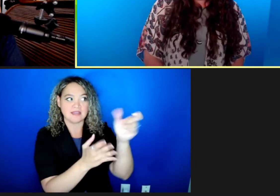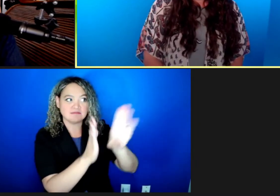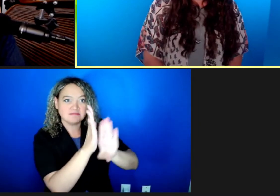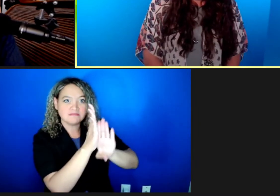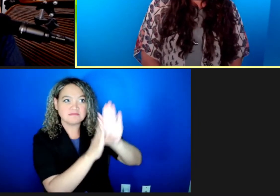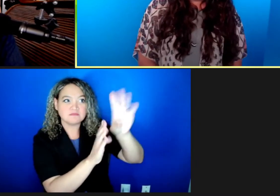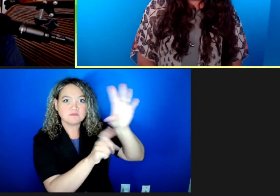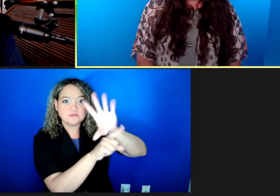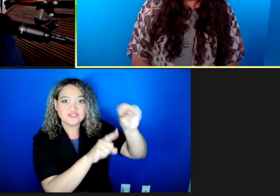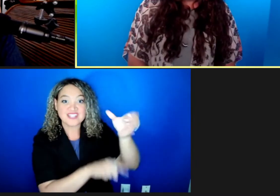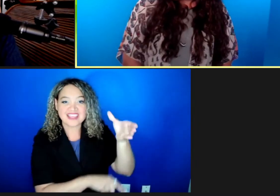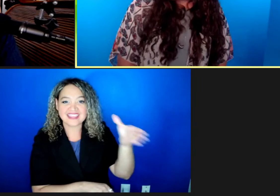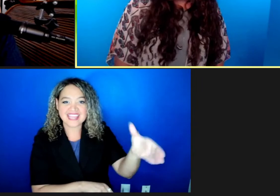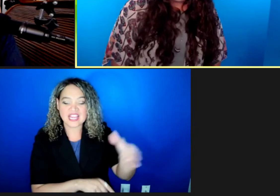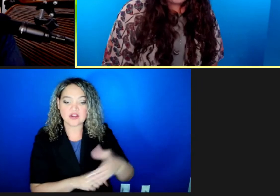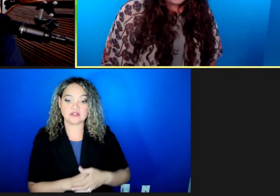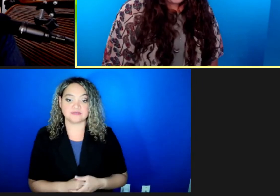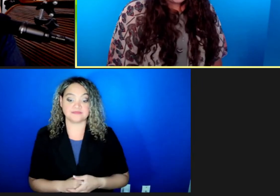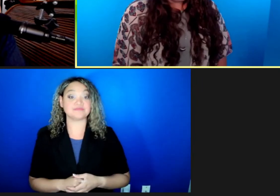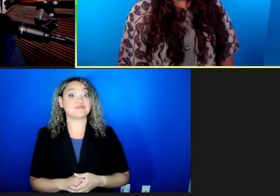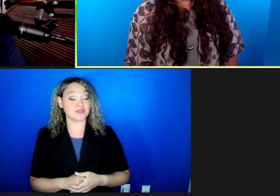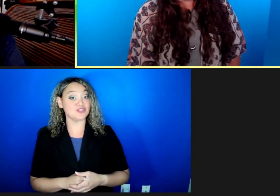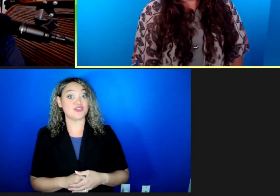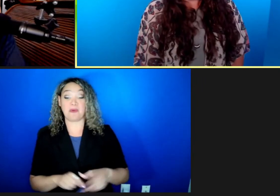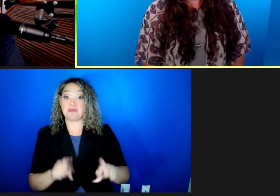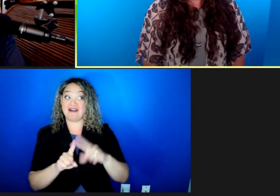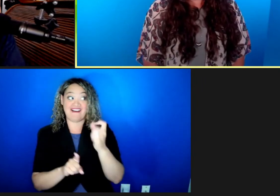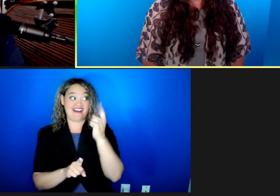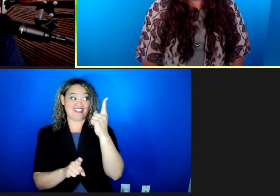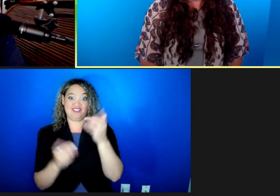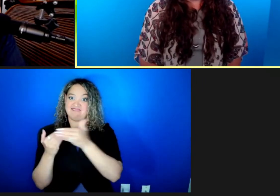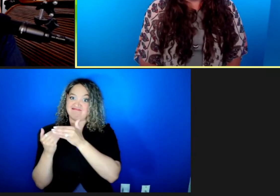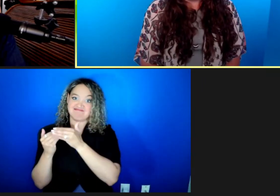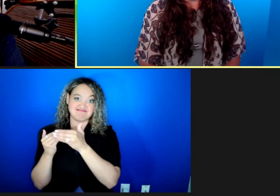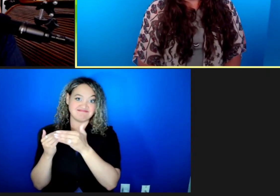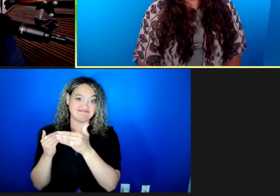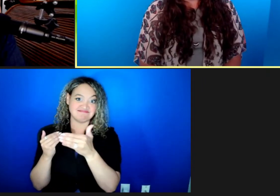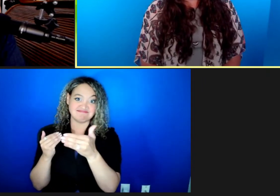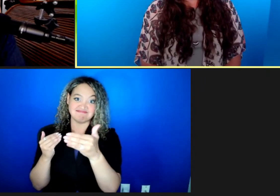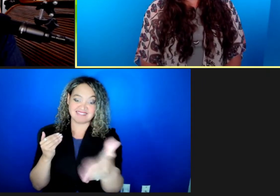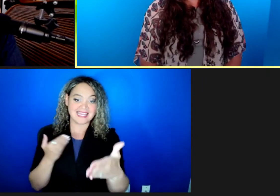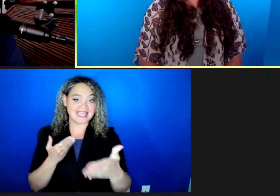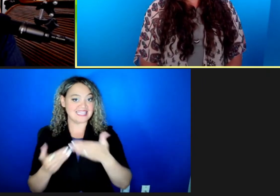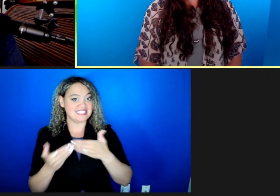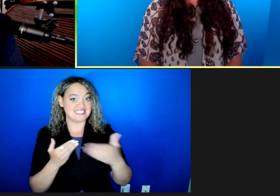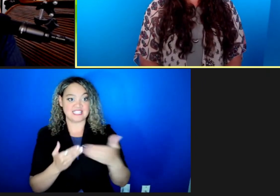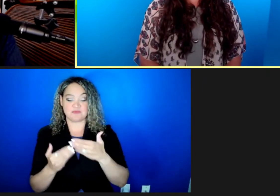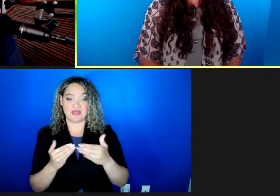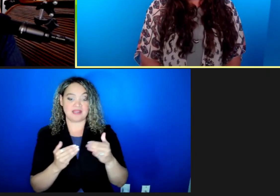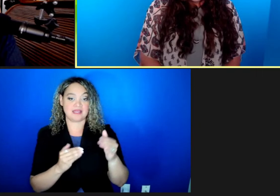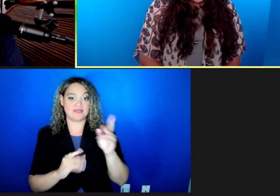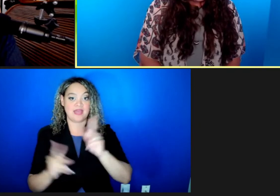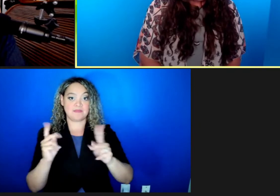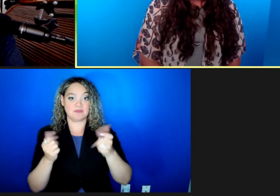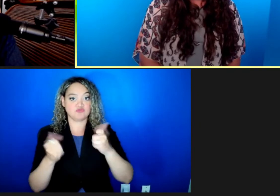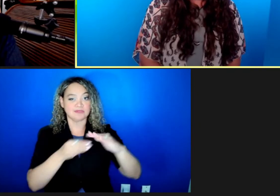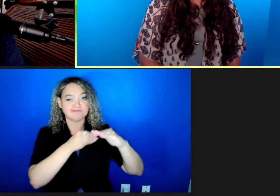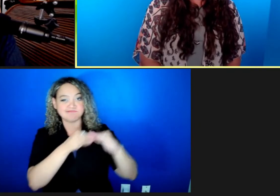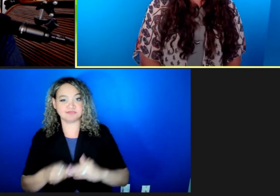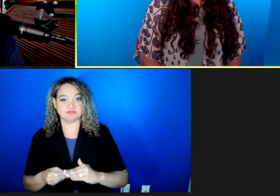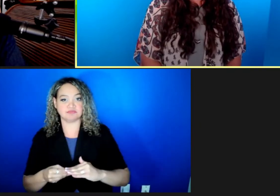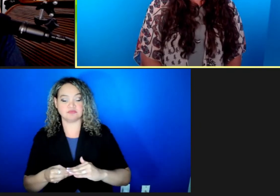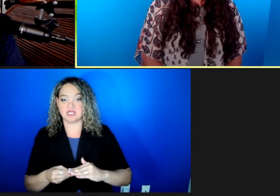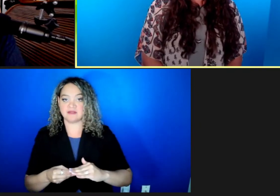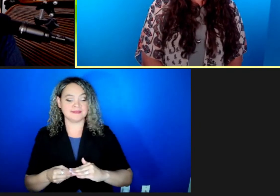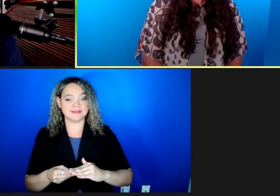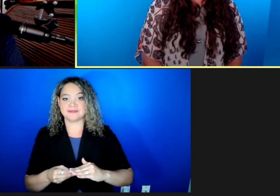So it stood the test of time, regardless of all of the times that we've tried to oppress it.